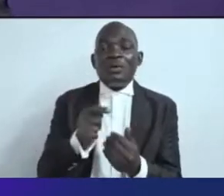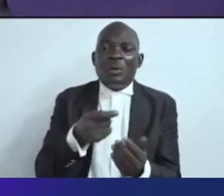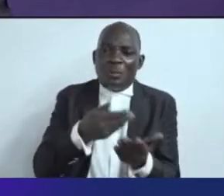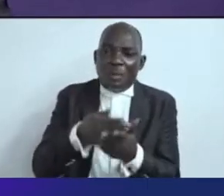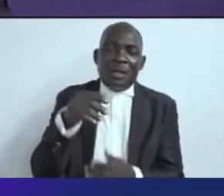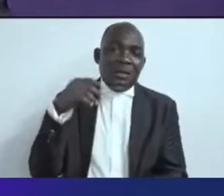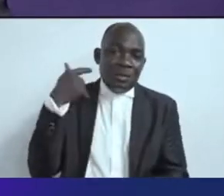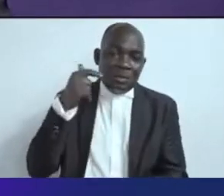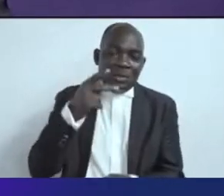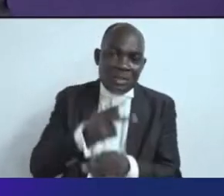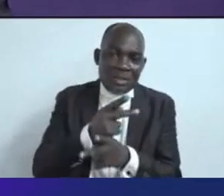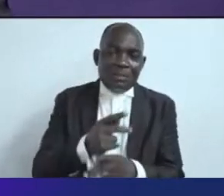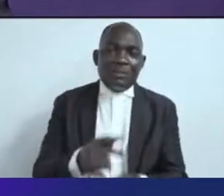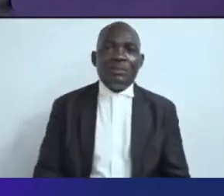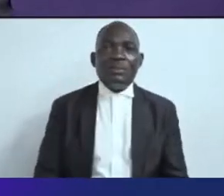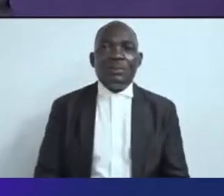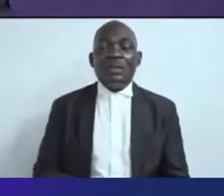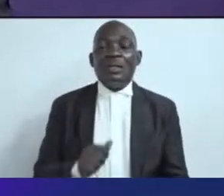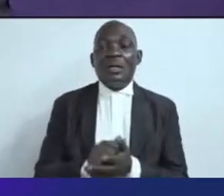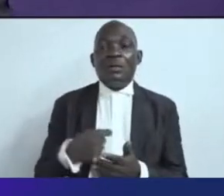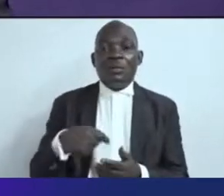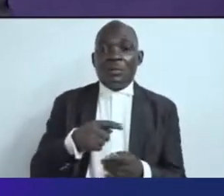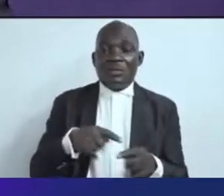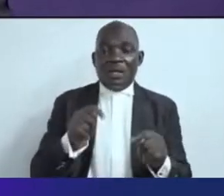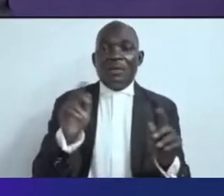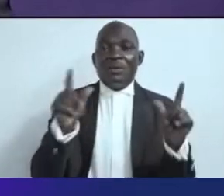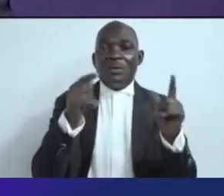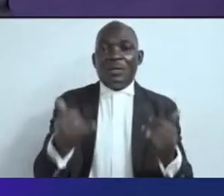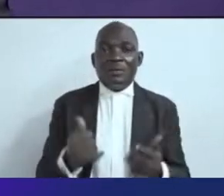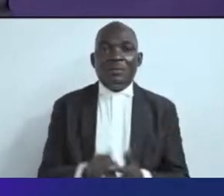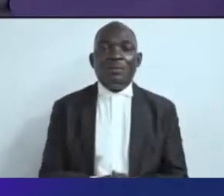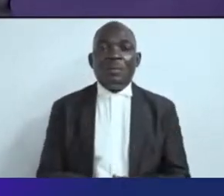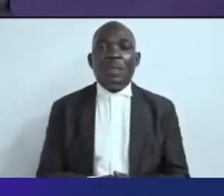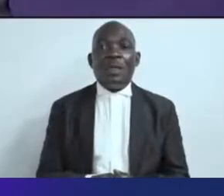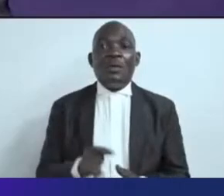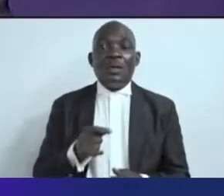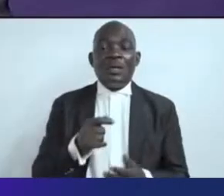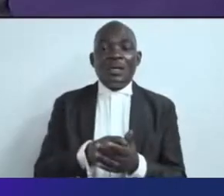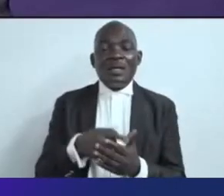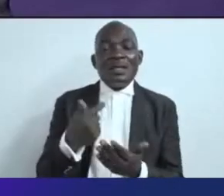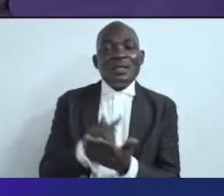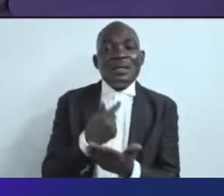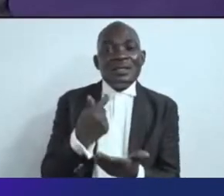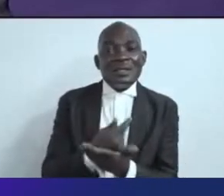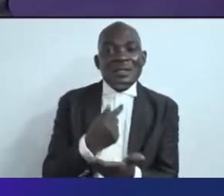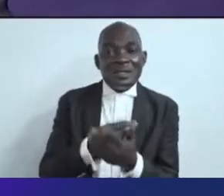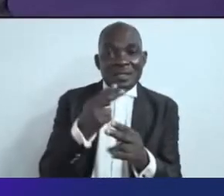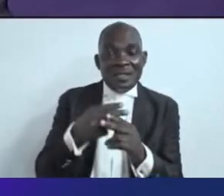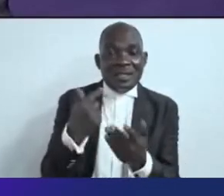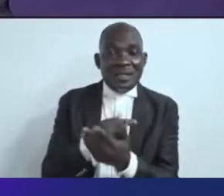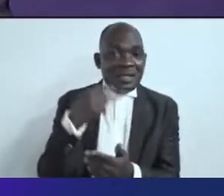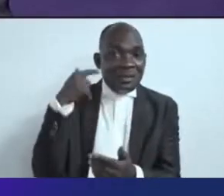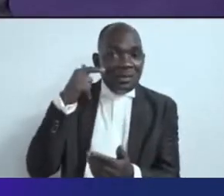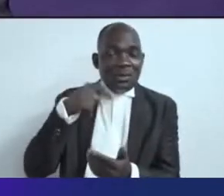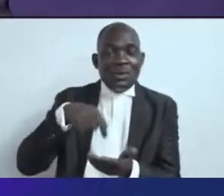buy gold. This is what we are trying to launch now, and we call it the Ghana gold